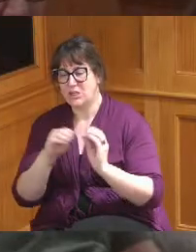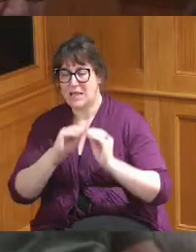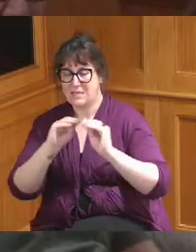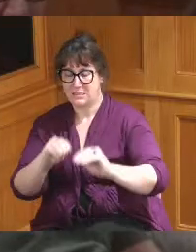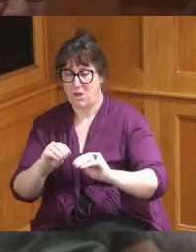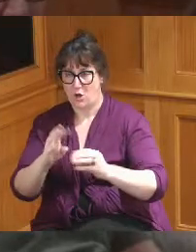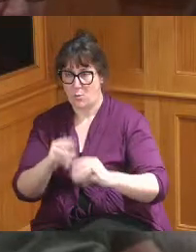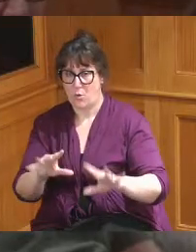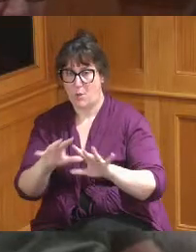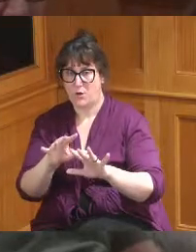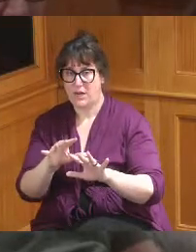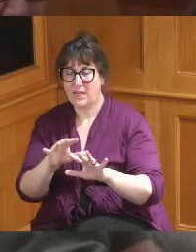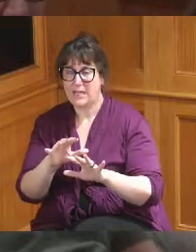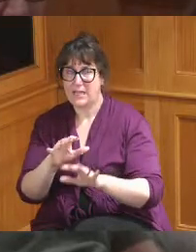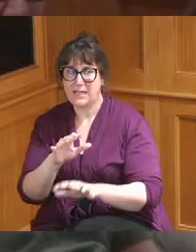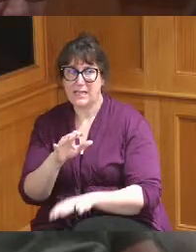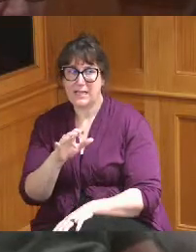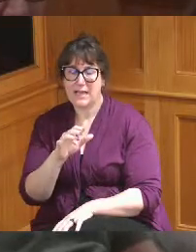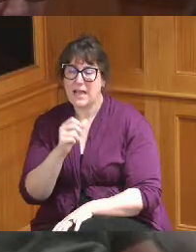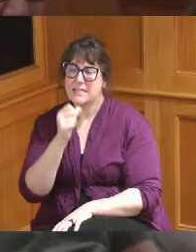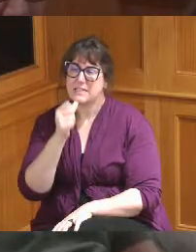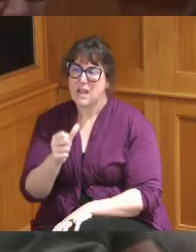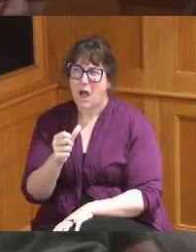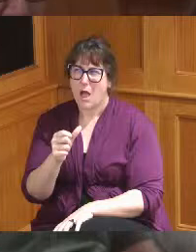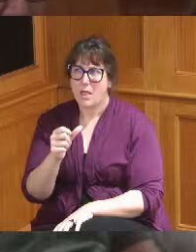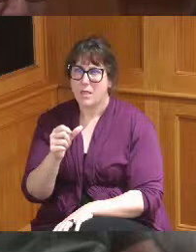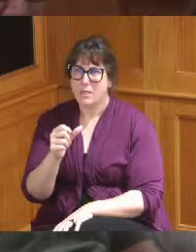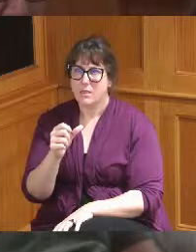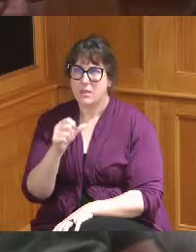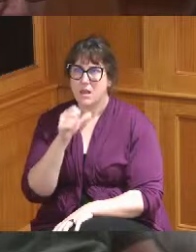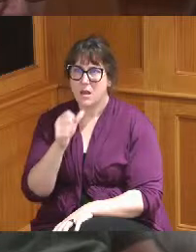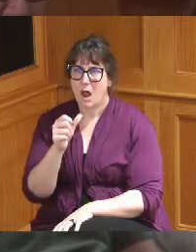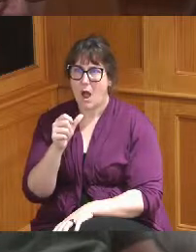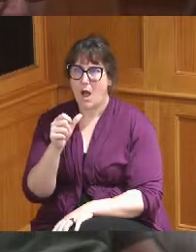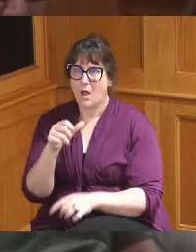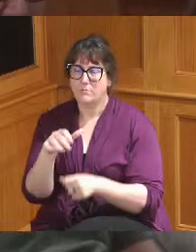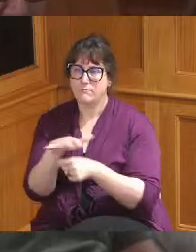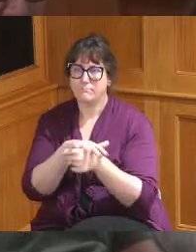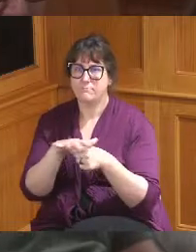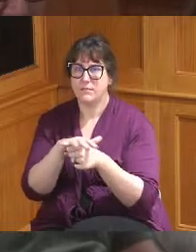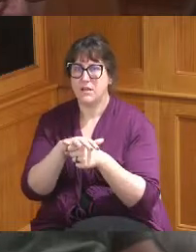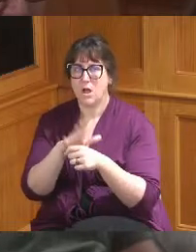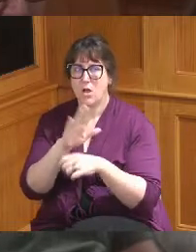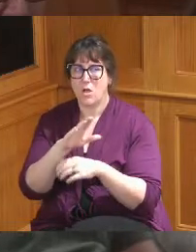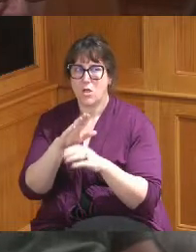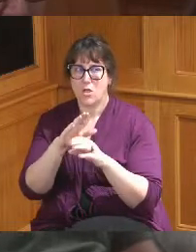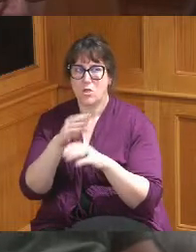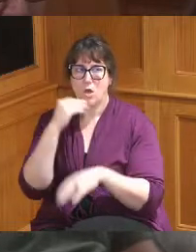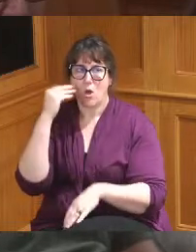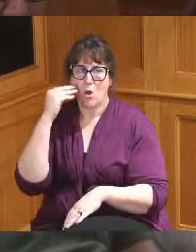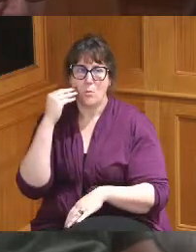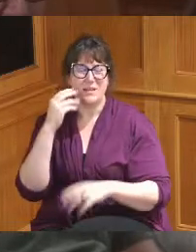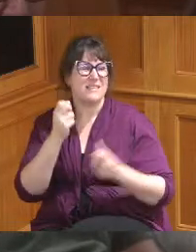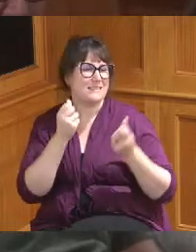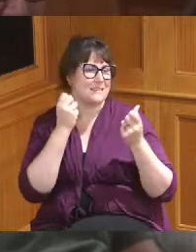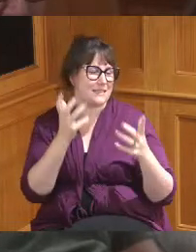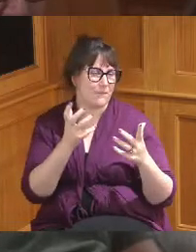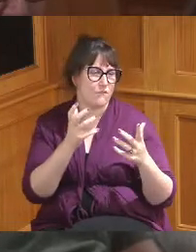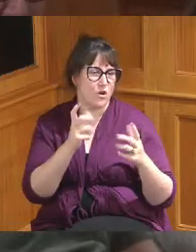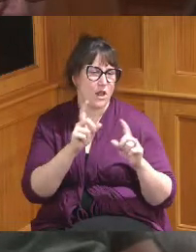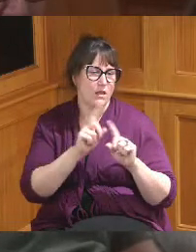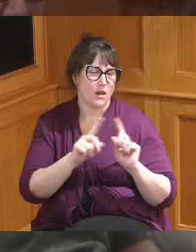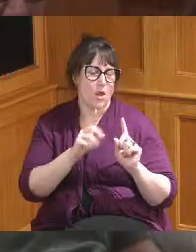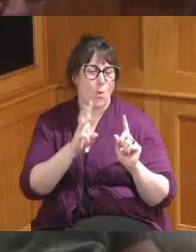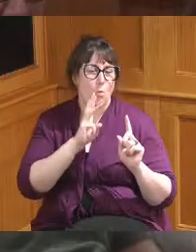it's not necessarily on the square footage of the home, but to be honest, I don't know the answer. It's dictated by number of fixtures and how much Yes. the water